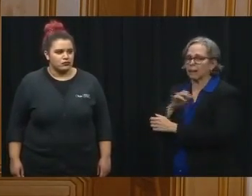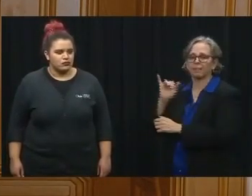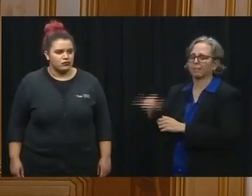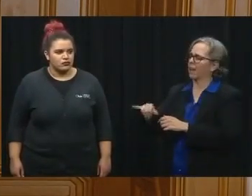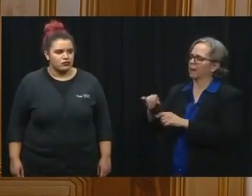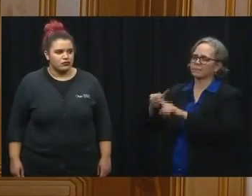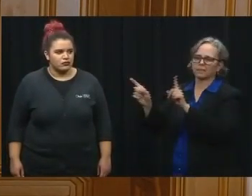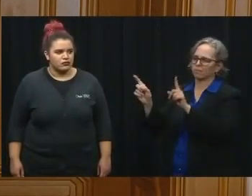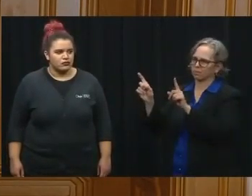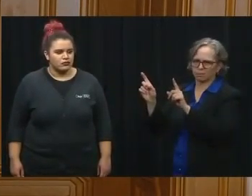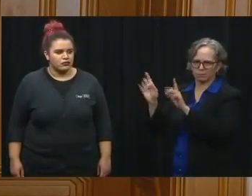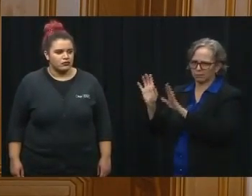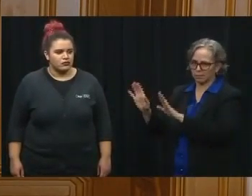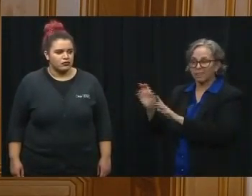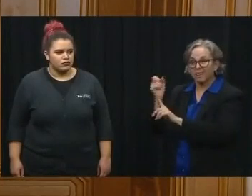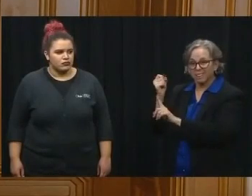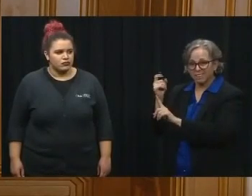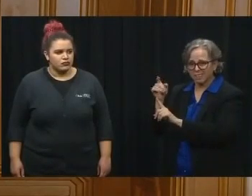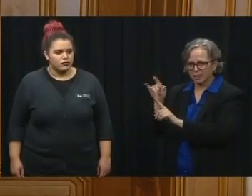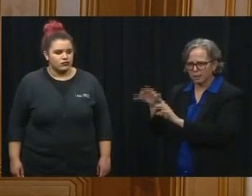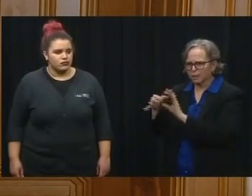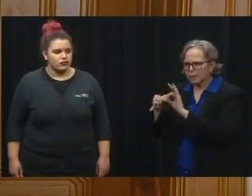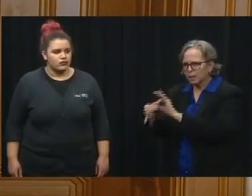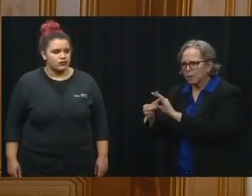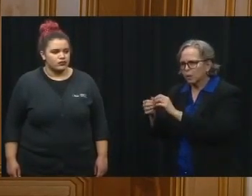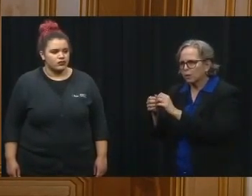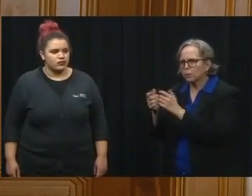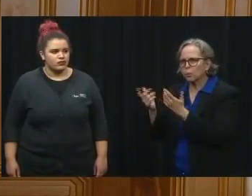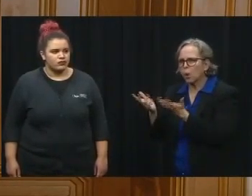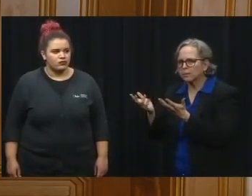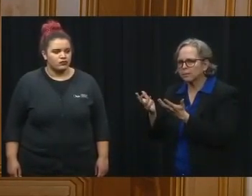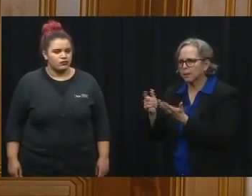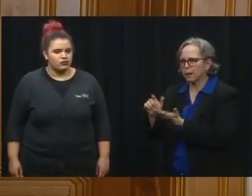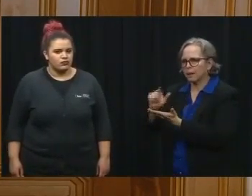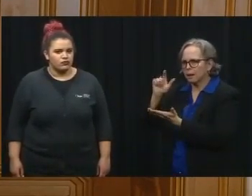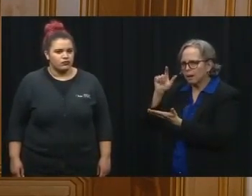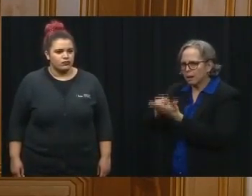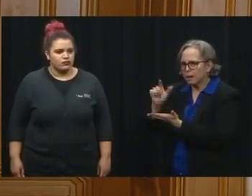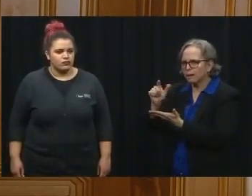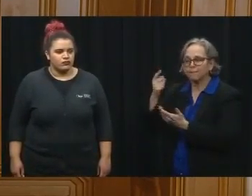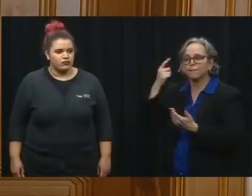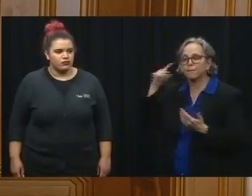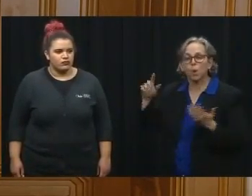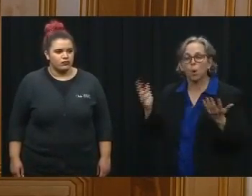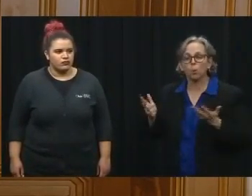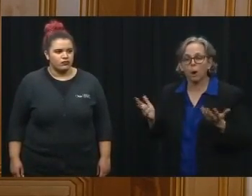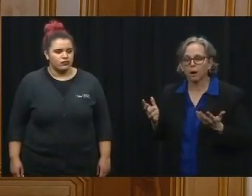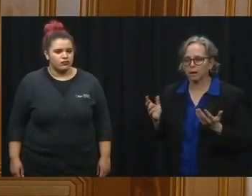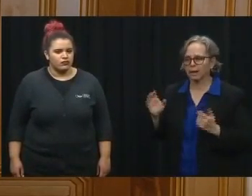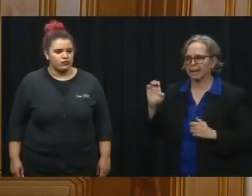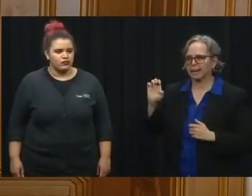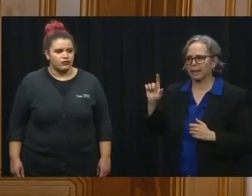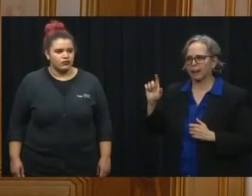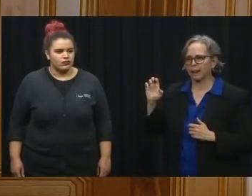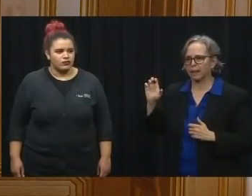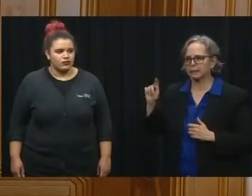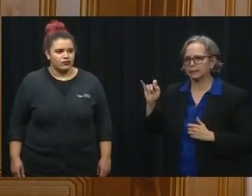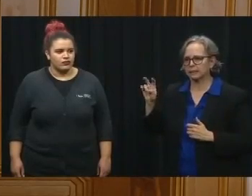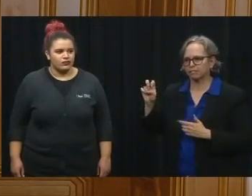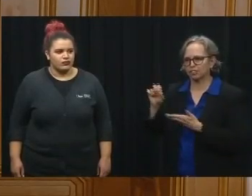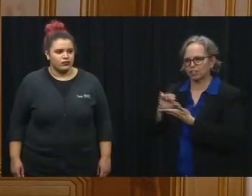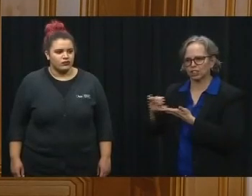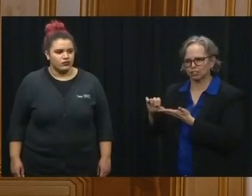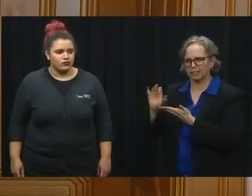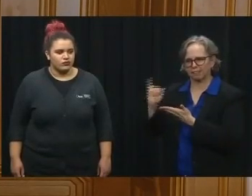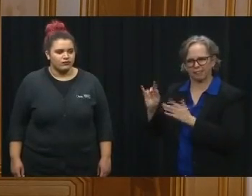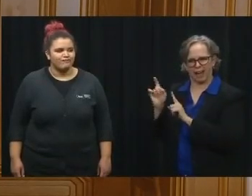particular issue has to do with the ban on elective surgery, things